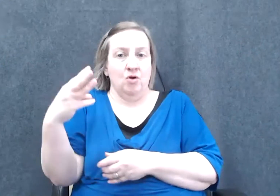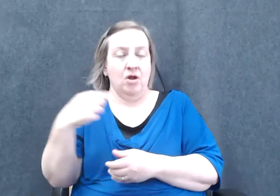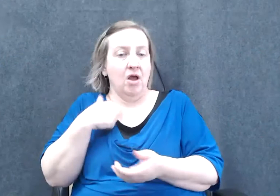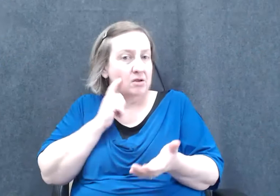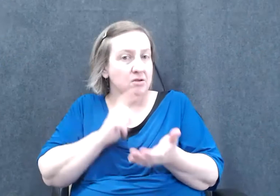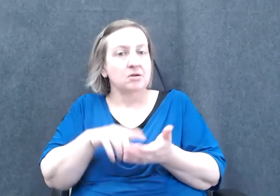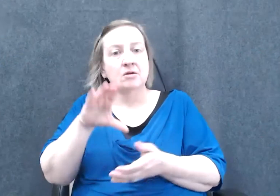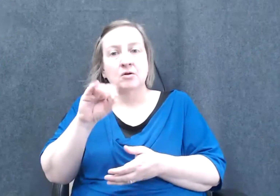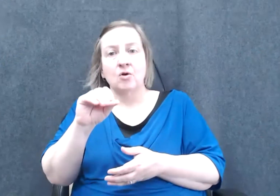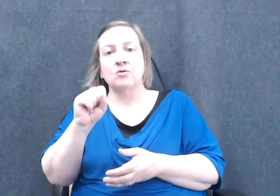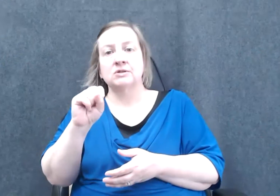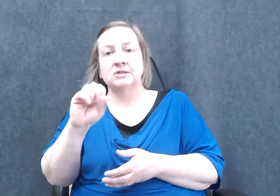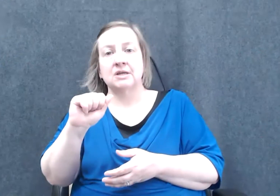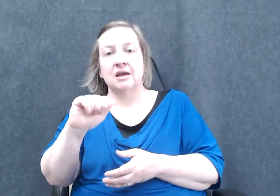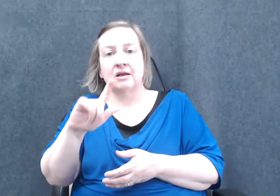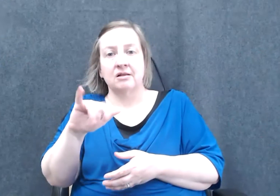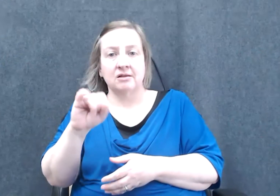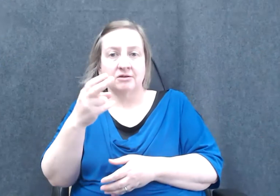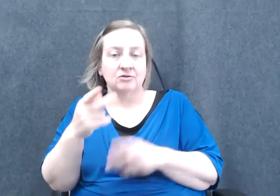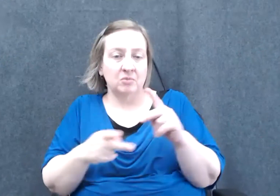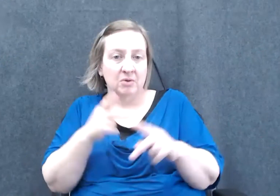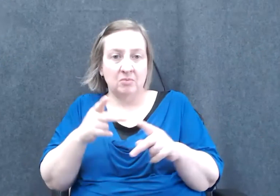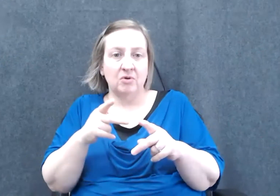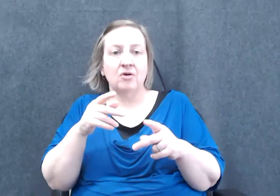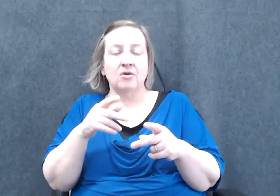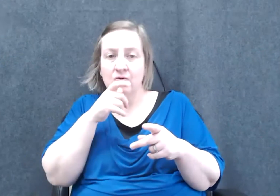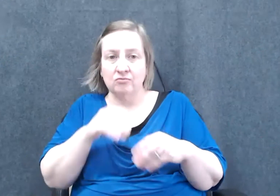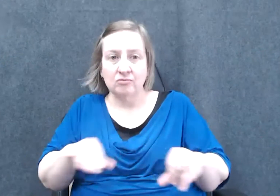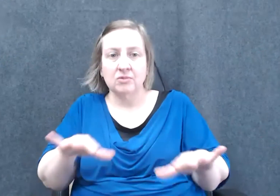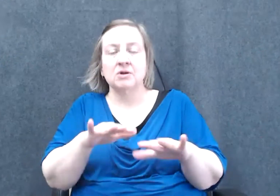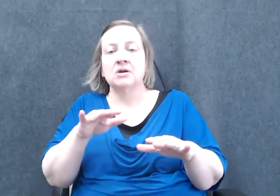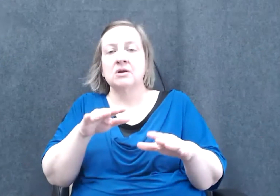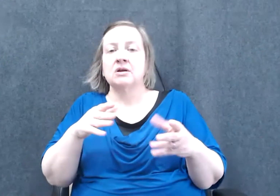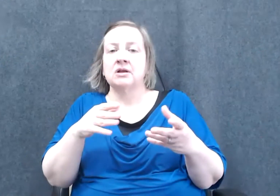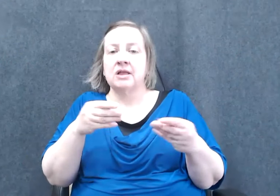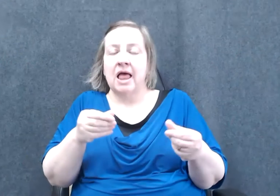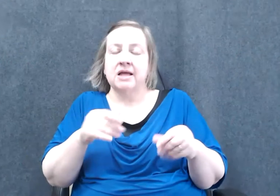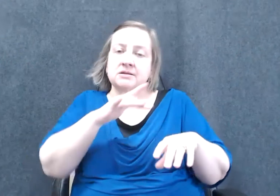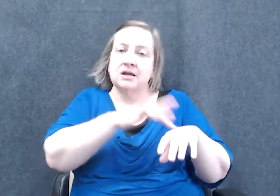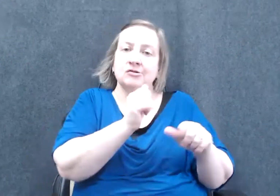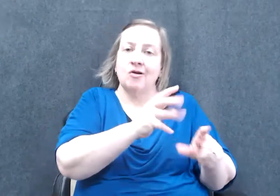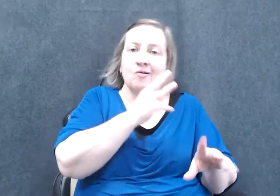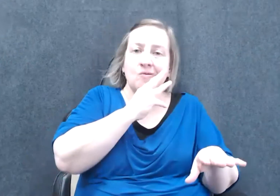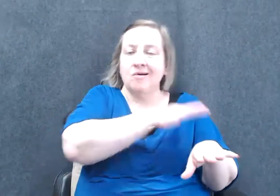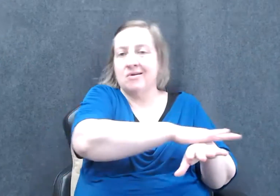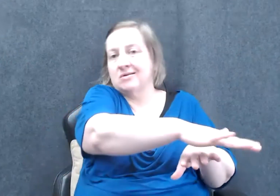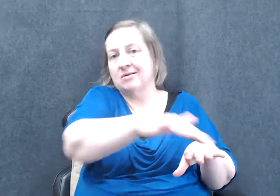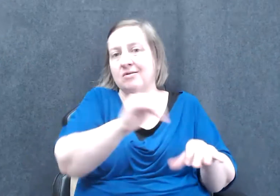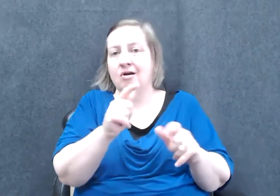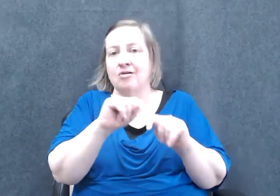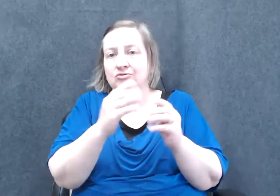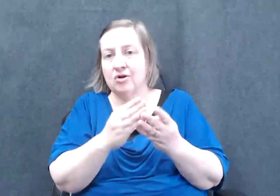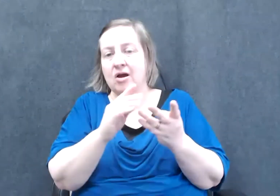Coast Salish peoples of this land, the land which touches the shared waters of all tribes and bands within the